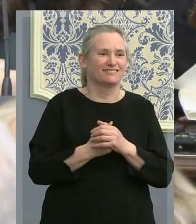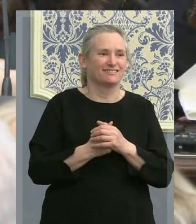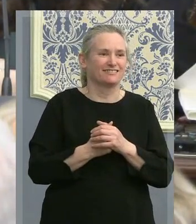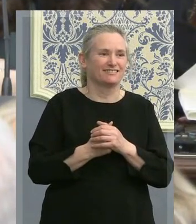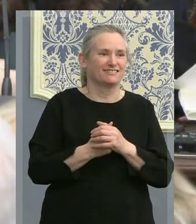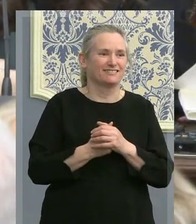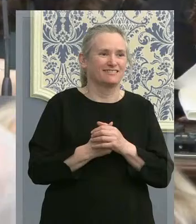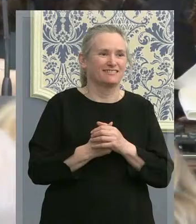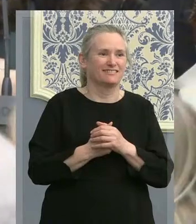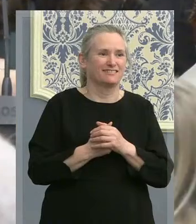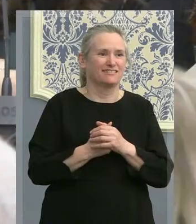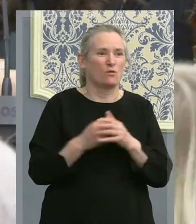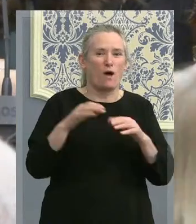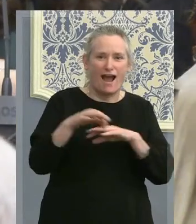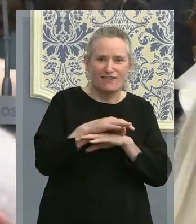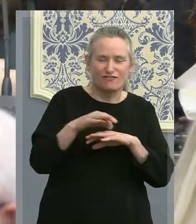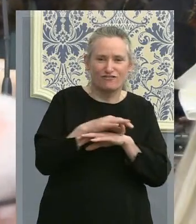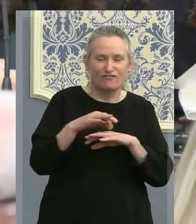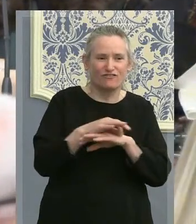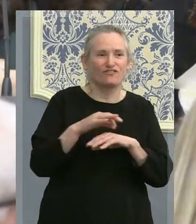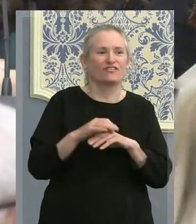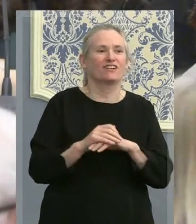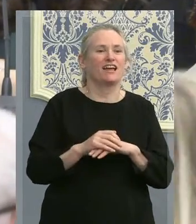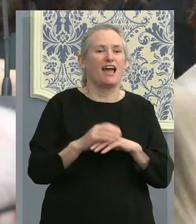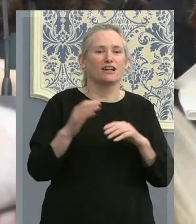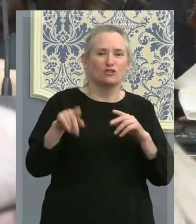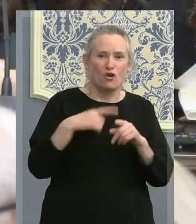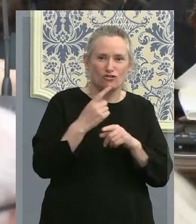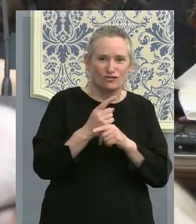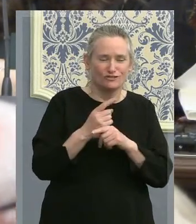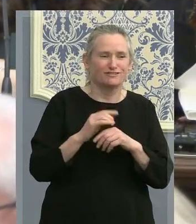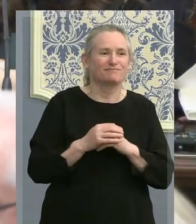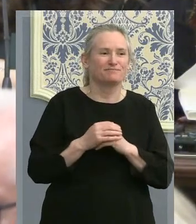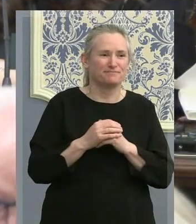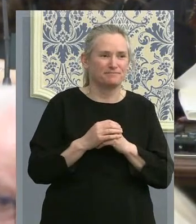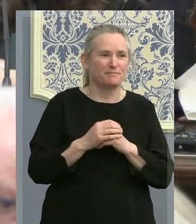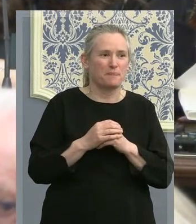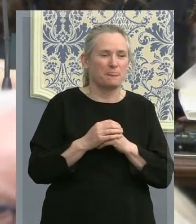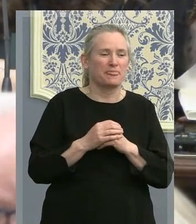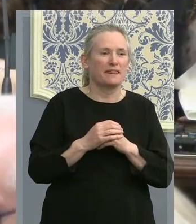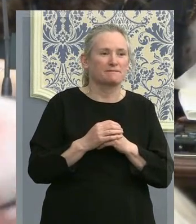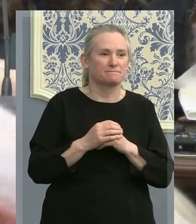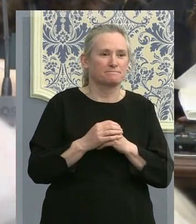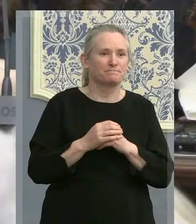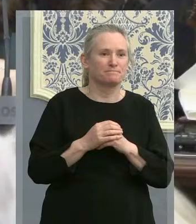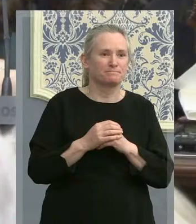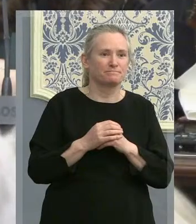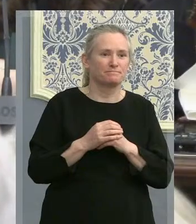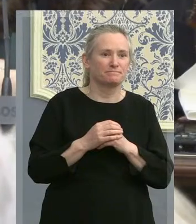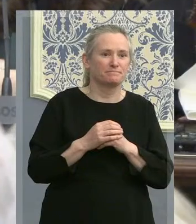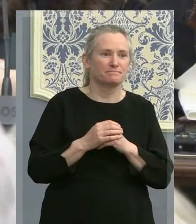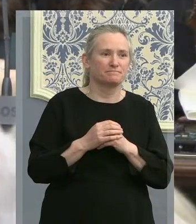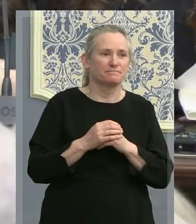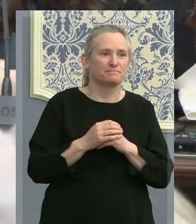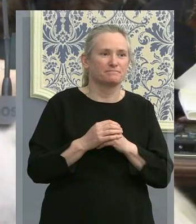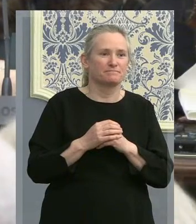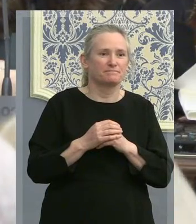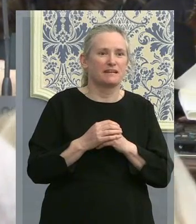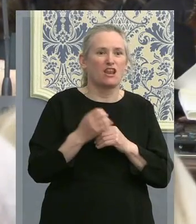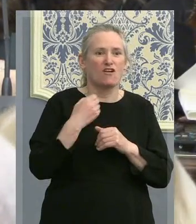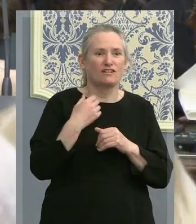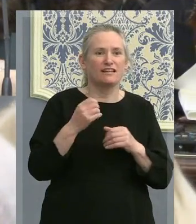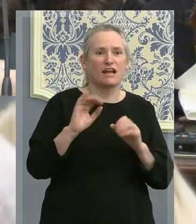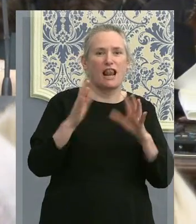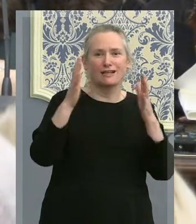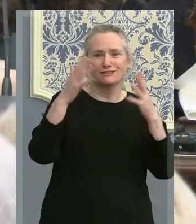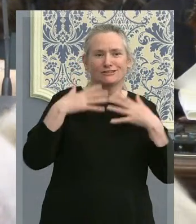consider her one of ours as well. And the rest of and there's some lovely little blonde heads down there that I'm